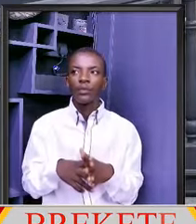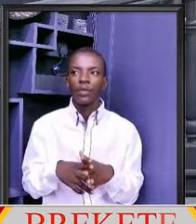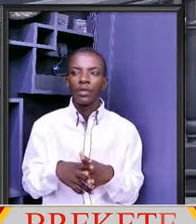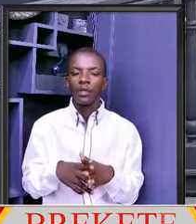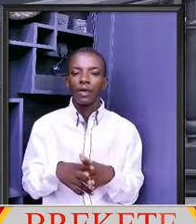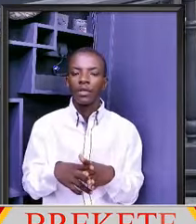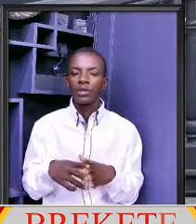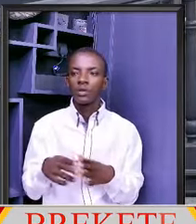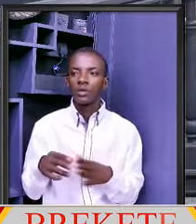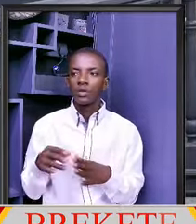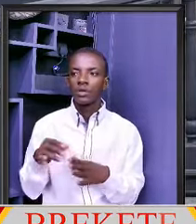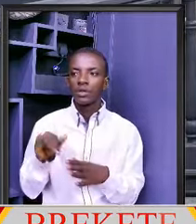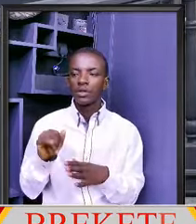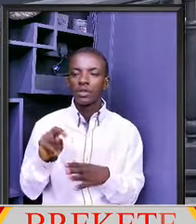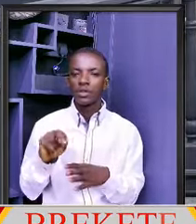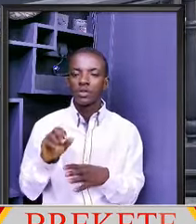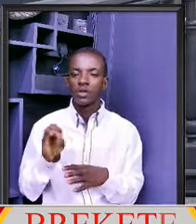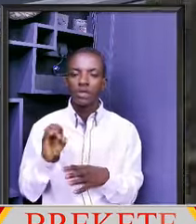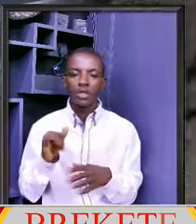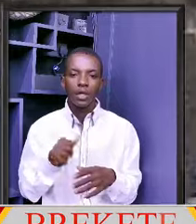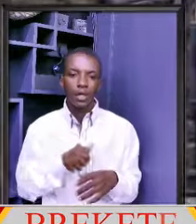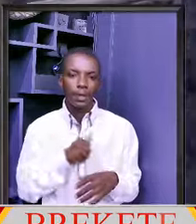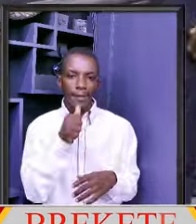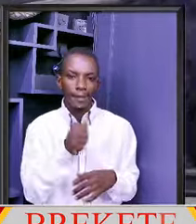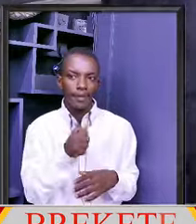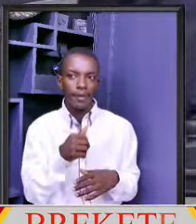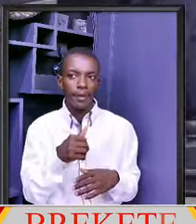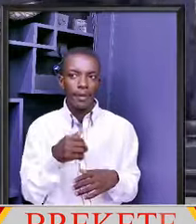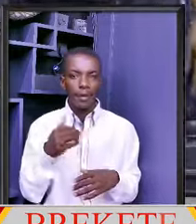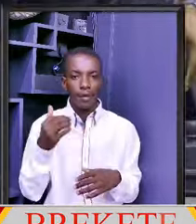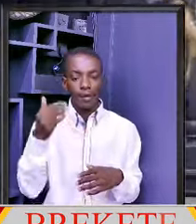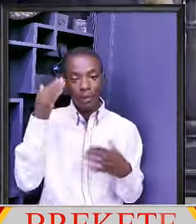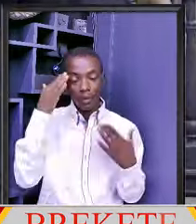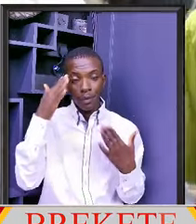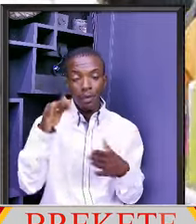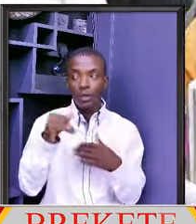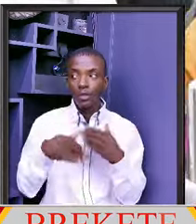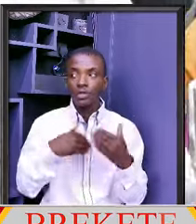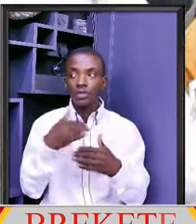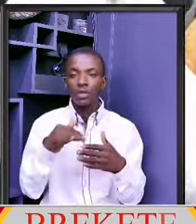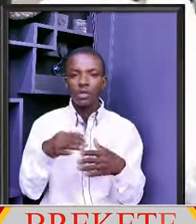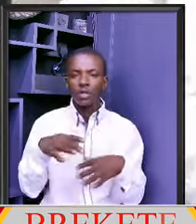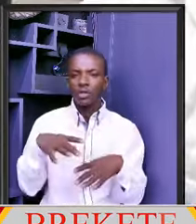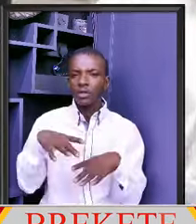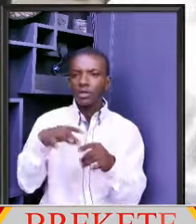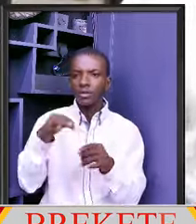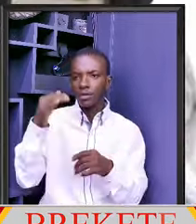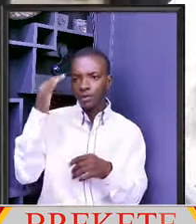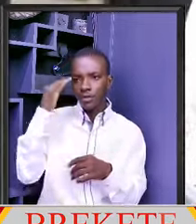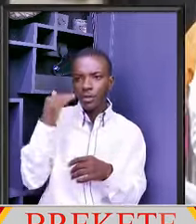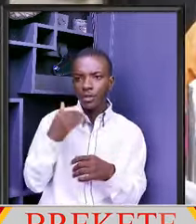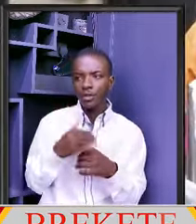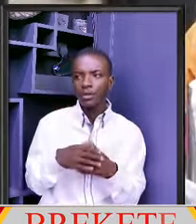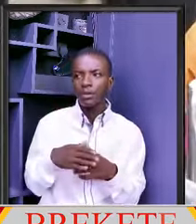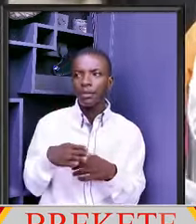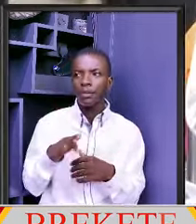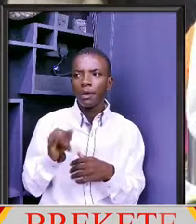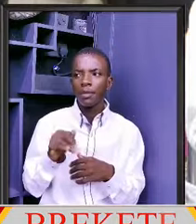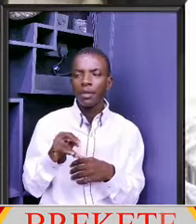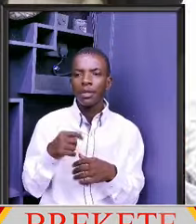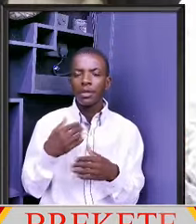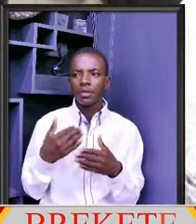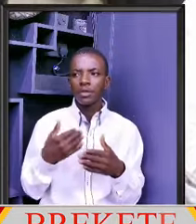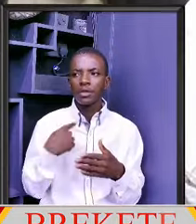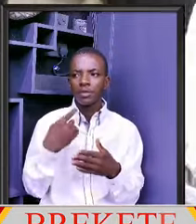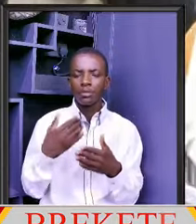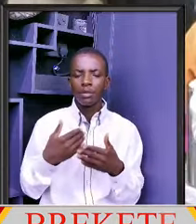as innocent as am I, a novice in the journey, I stake my head. Babangida said